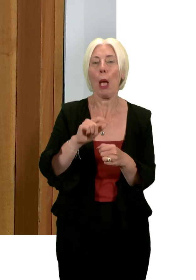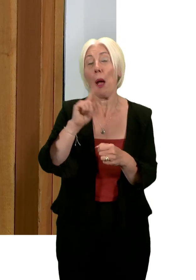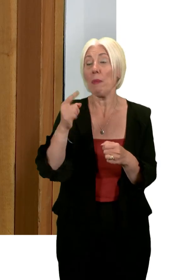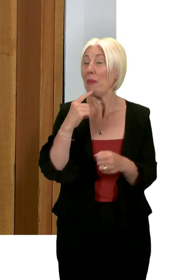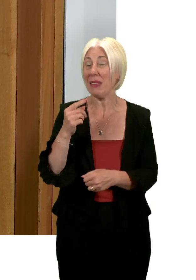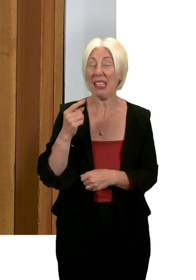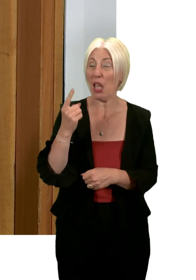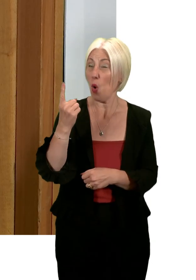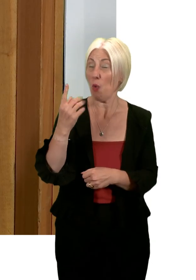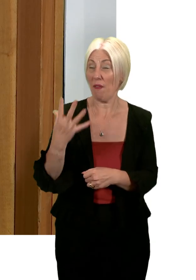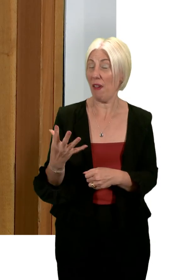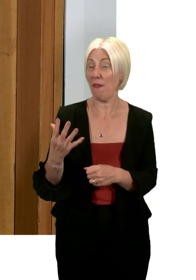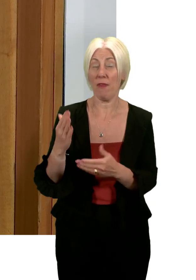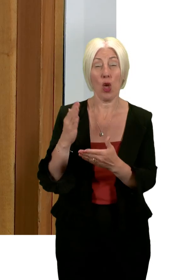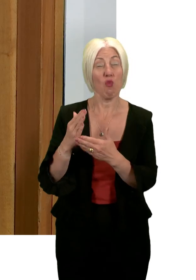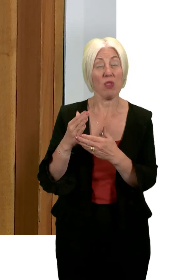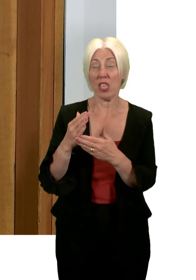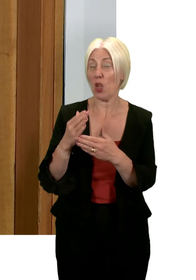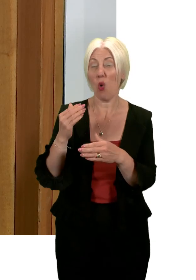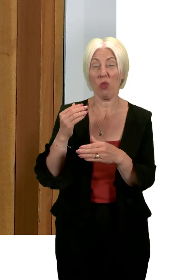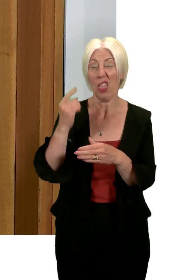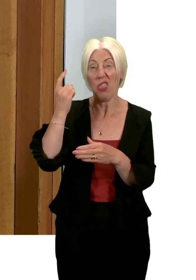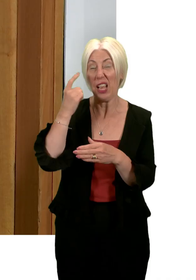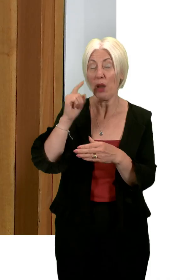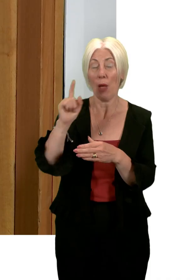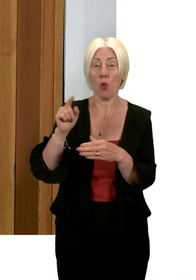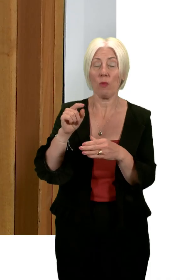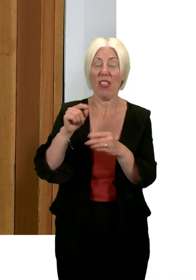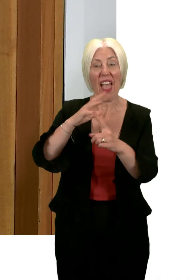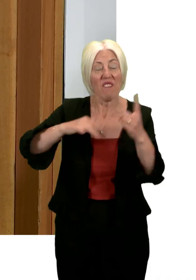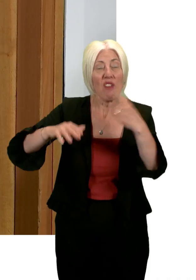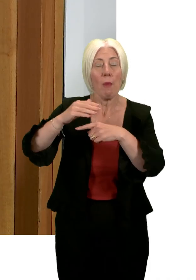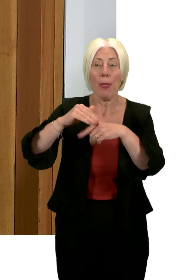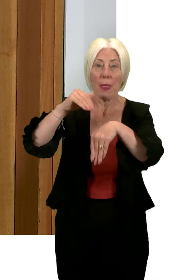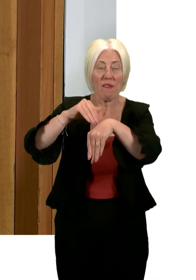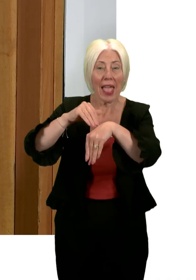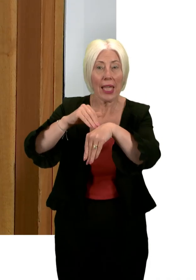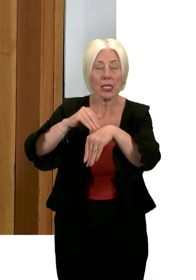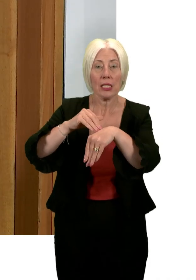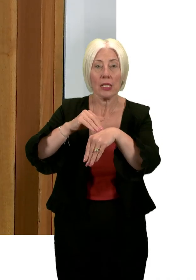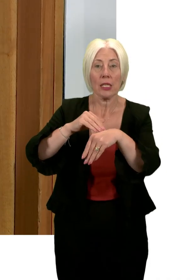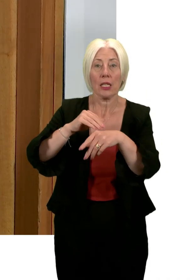say, eco-friendly or environmental impact of the food choices that they're making. So